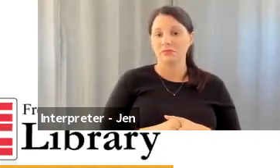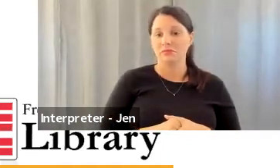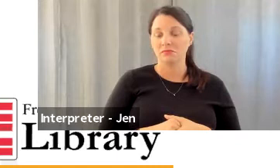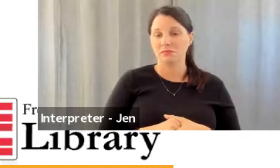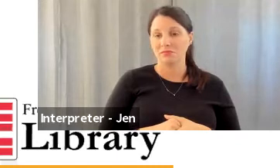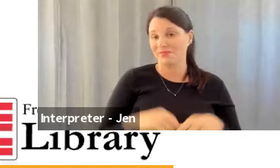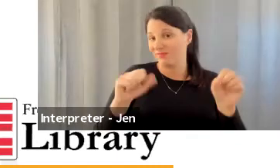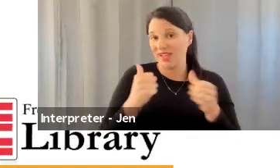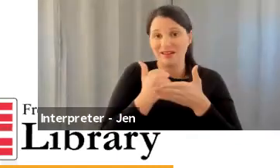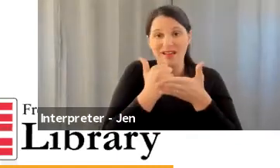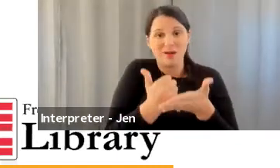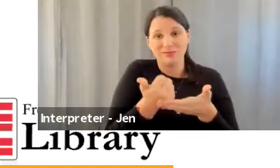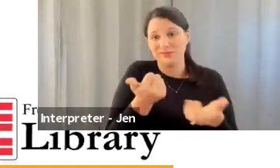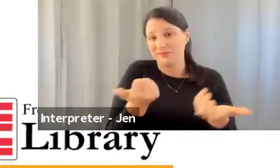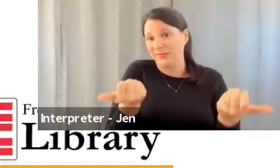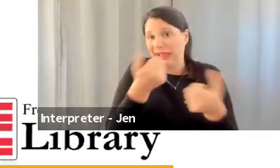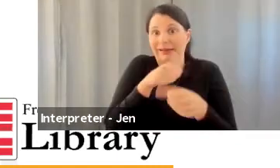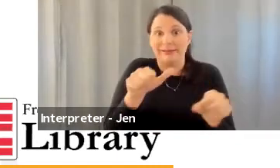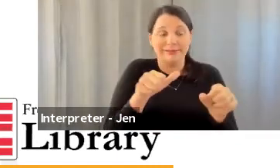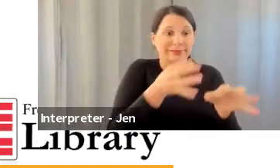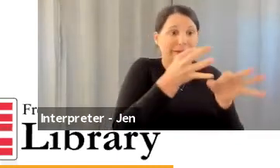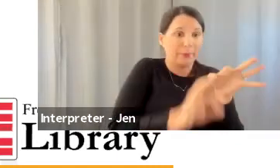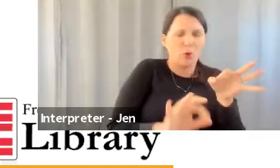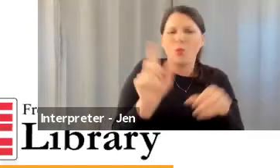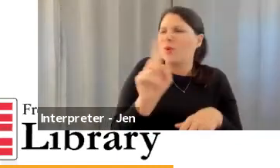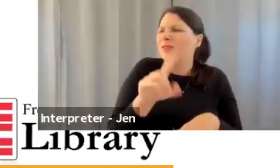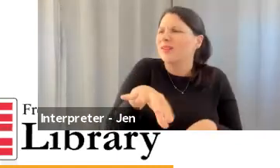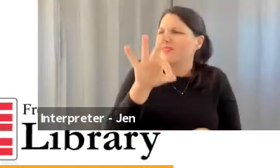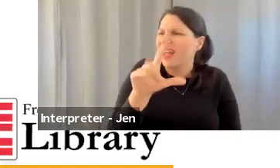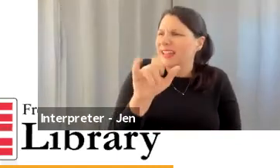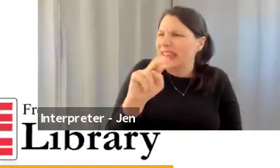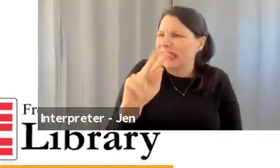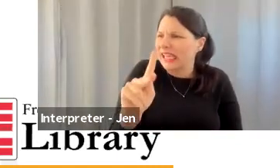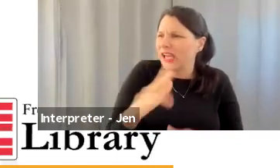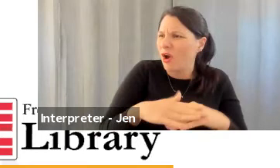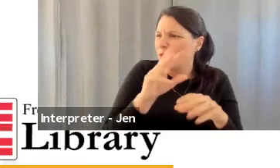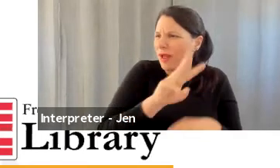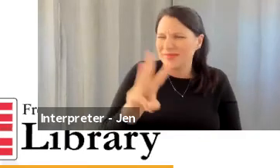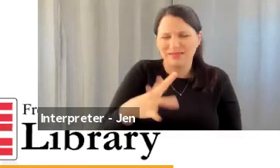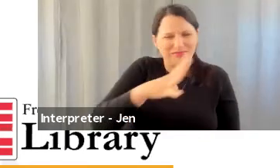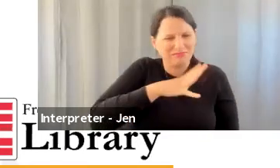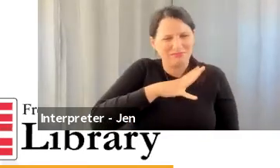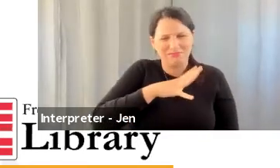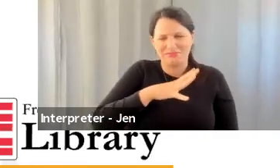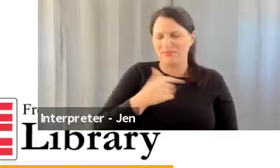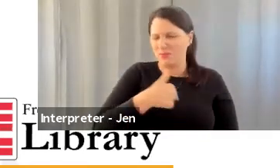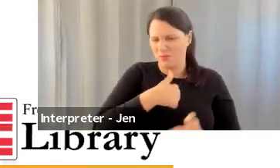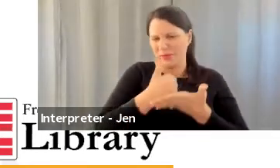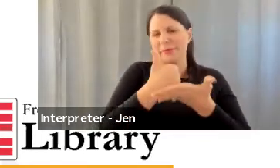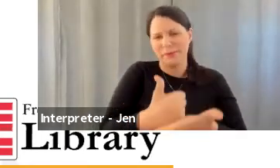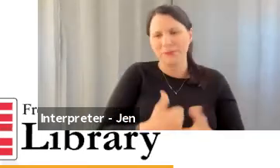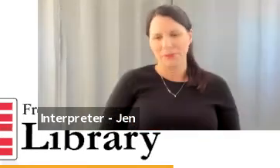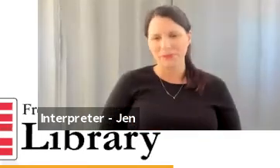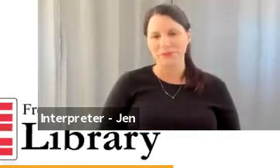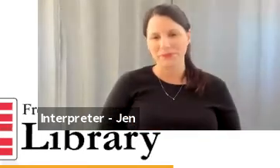know, like, where do I find this link on the website? We can help you find that, absolutely. The next things, they're a little more